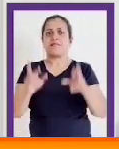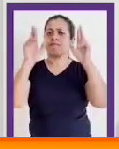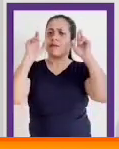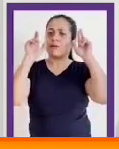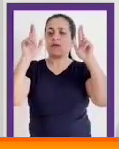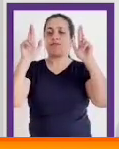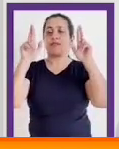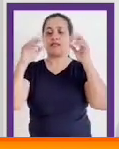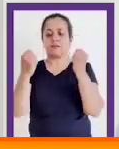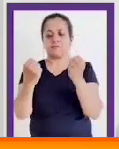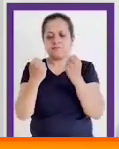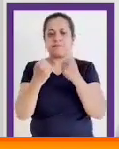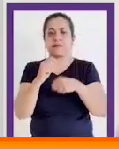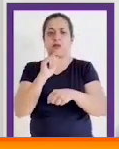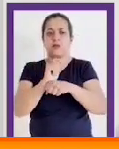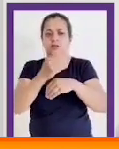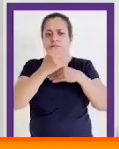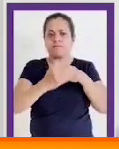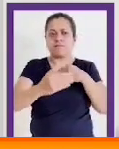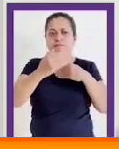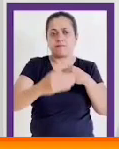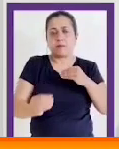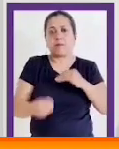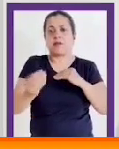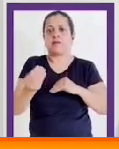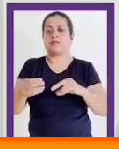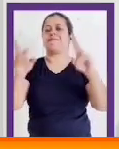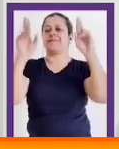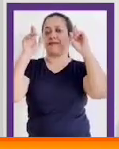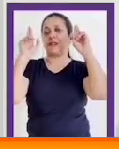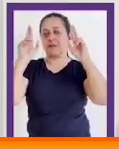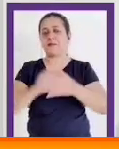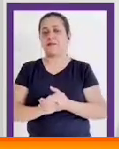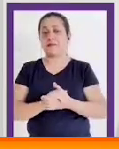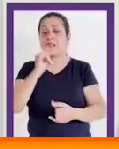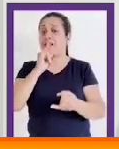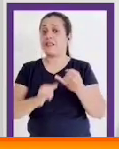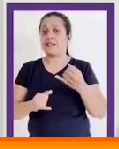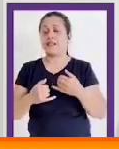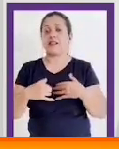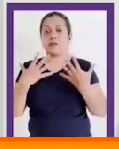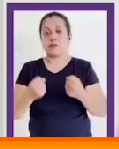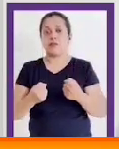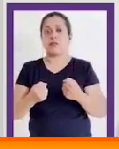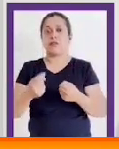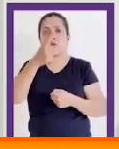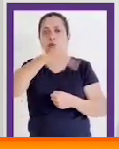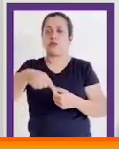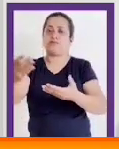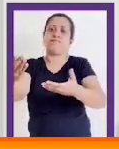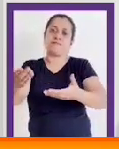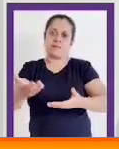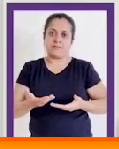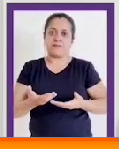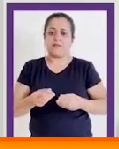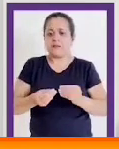I really hope I get that strength to, you know, get and work more better. Lastly, I would like to invite